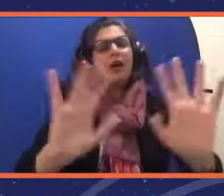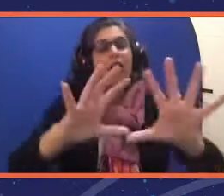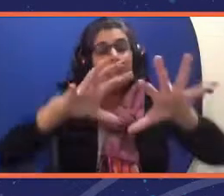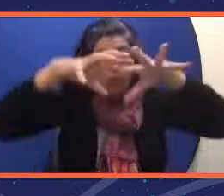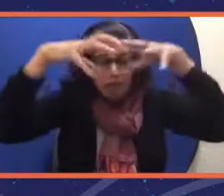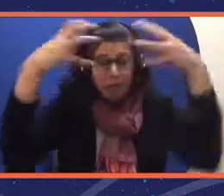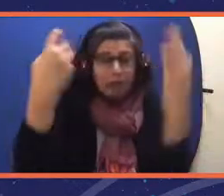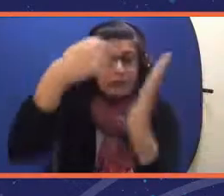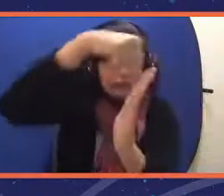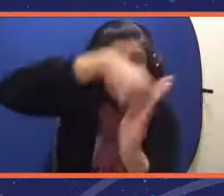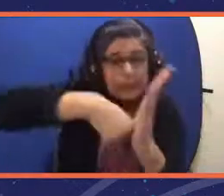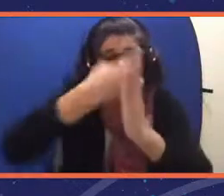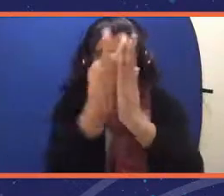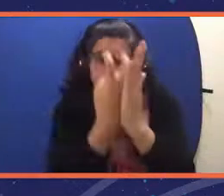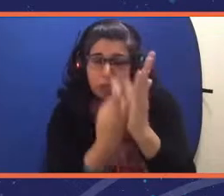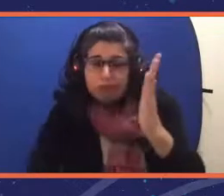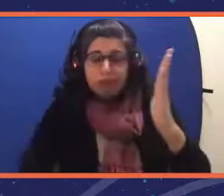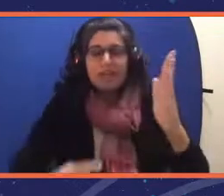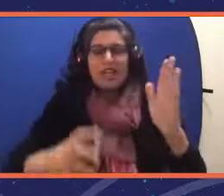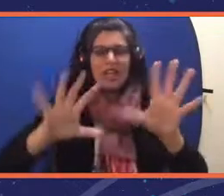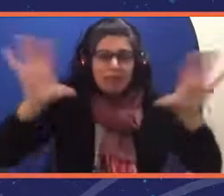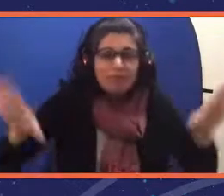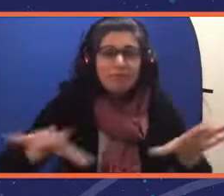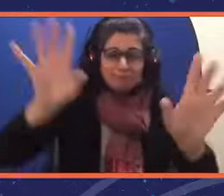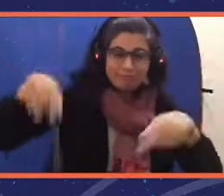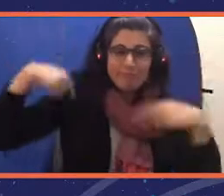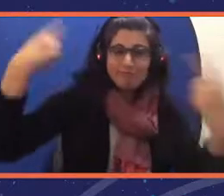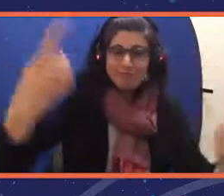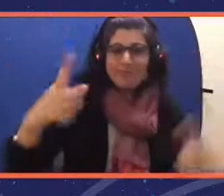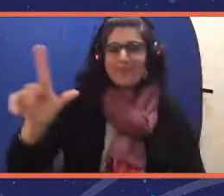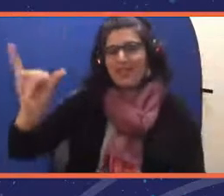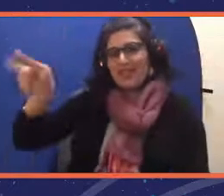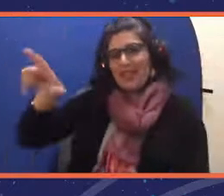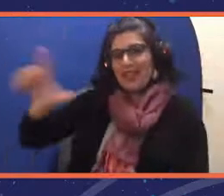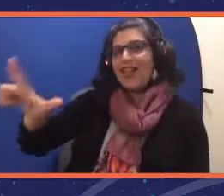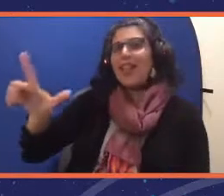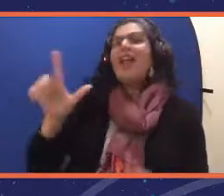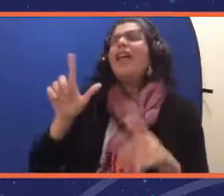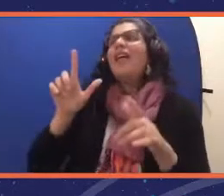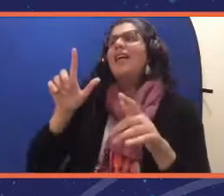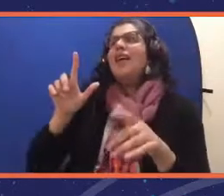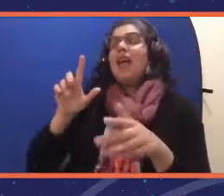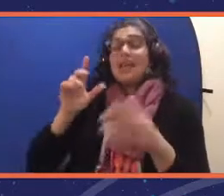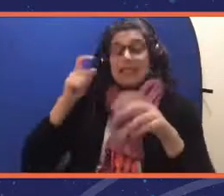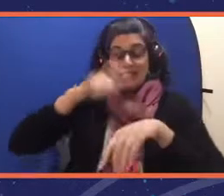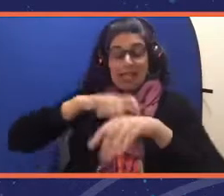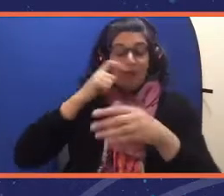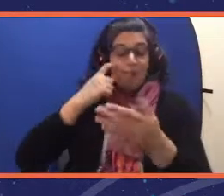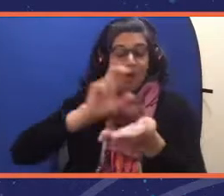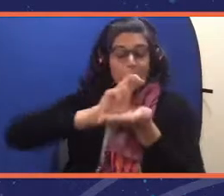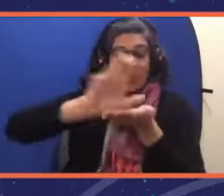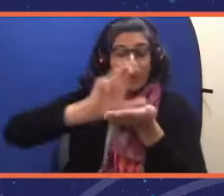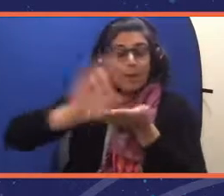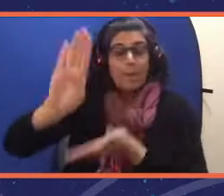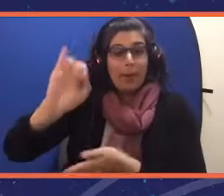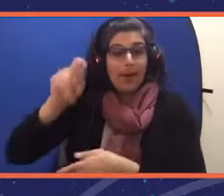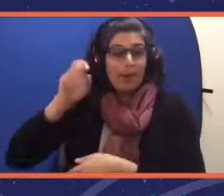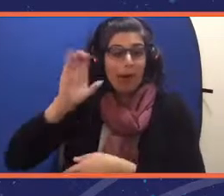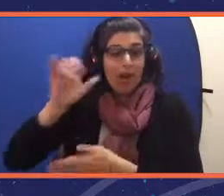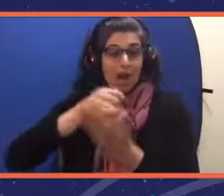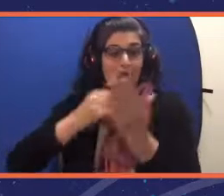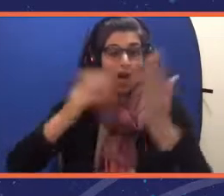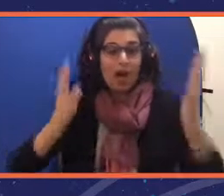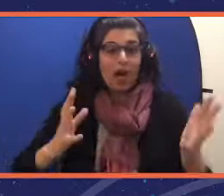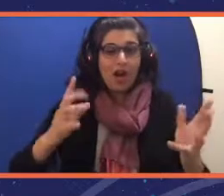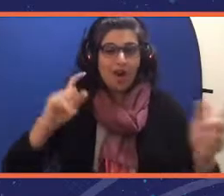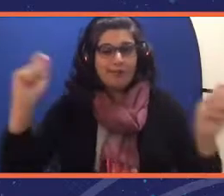time. I mean, yeah, I think the time to invest in the artists, specifically BIPOC artists, trying to shift and